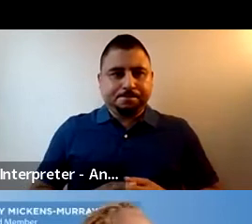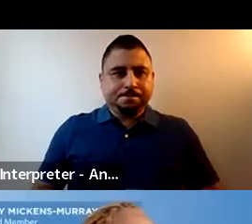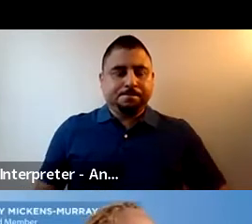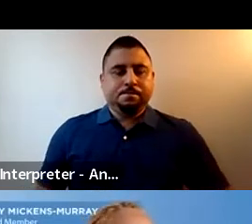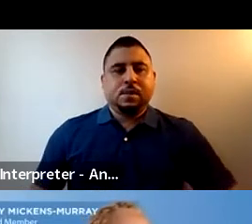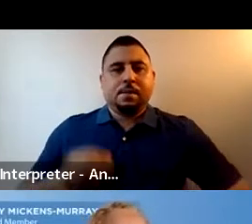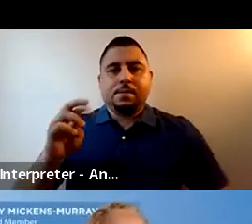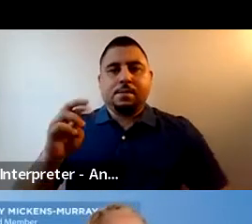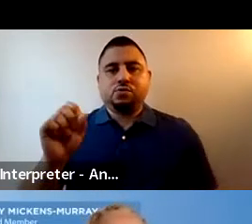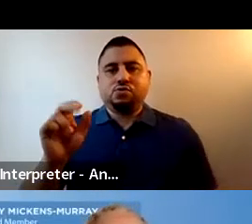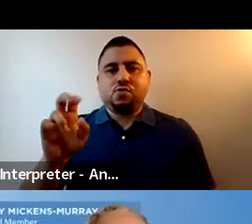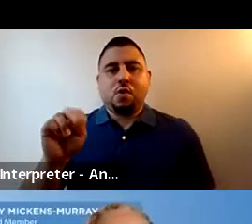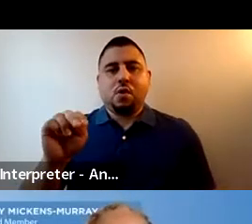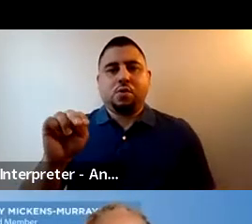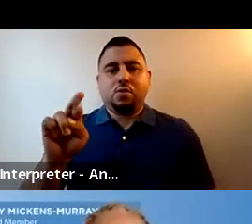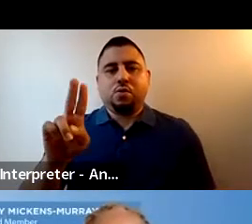Mr. Cerrone Ruiz?